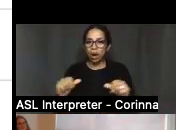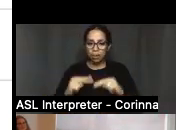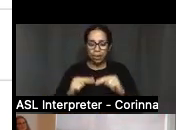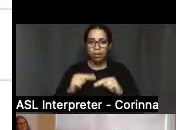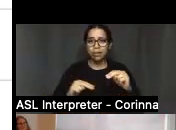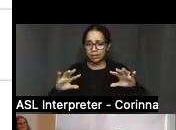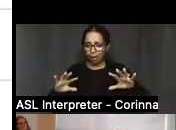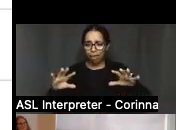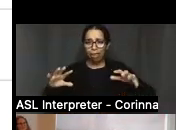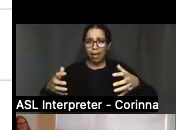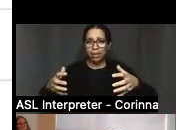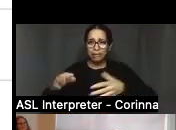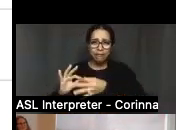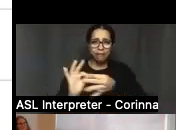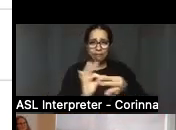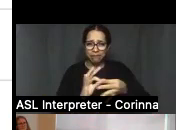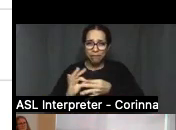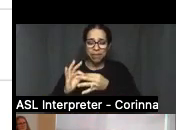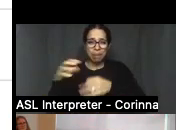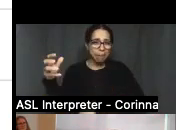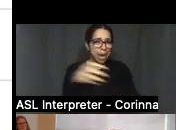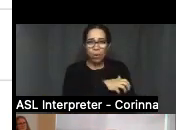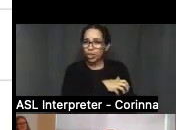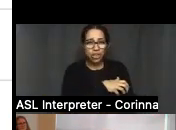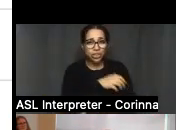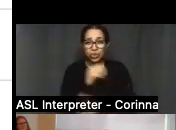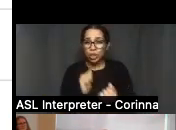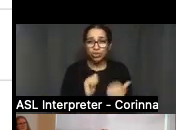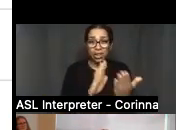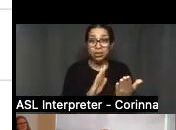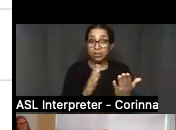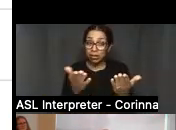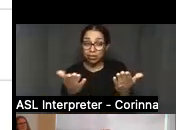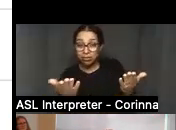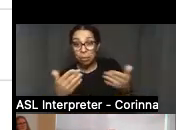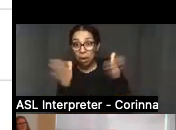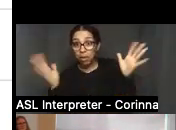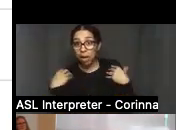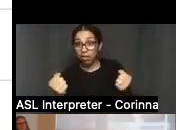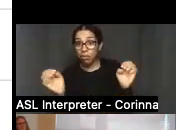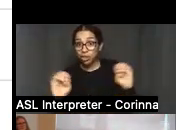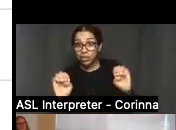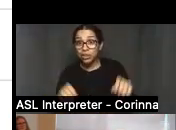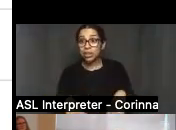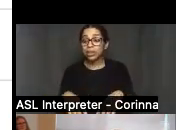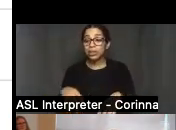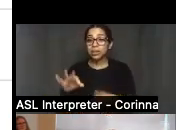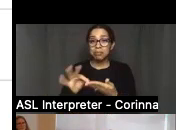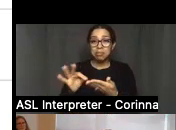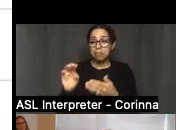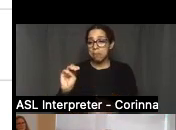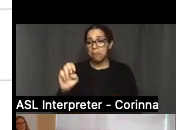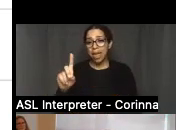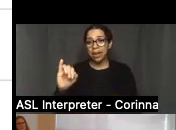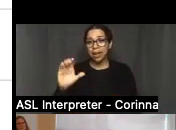this collective power to address. I mean, we're talking about a public health emergency on wine. We're talking about Medicaid disenrollment. We're talking